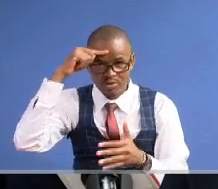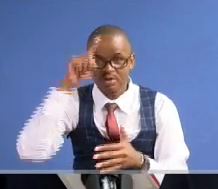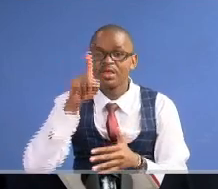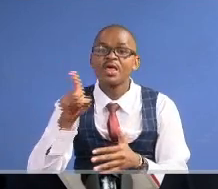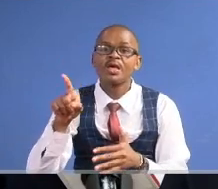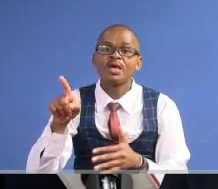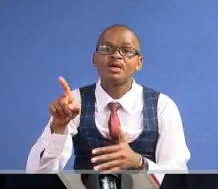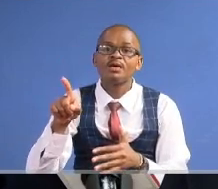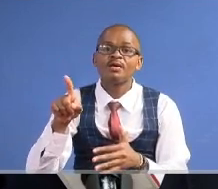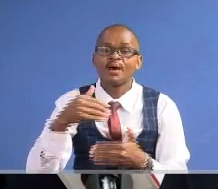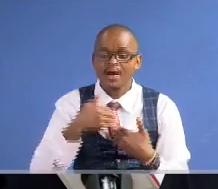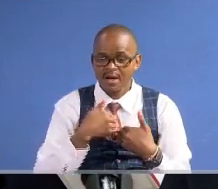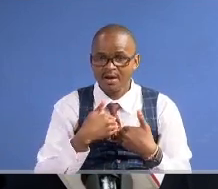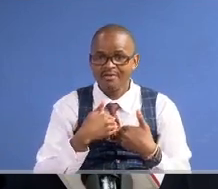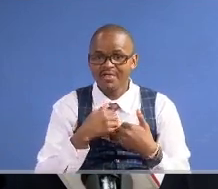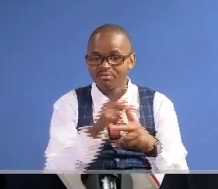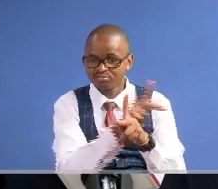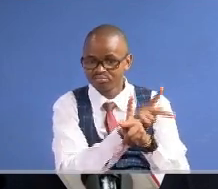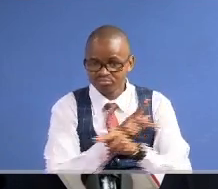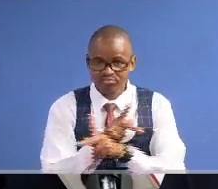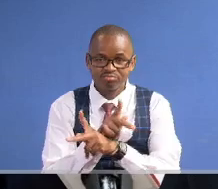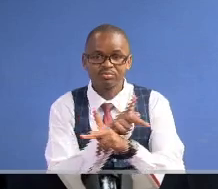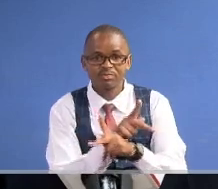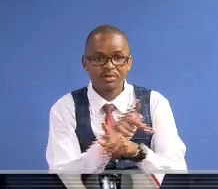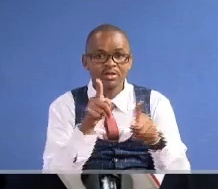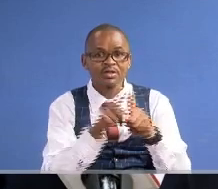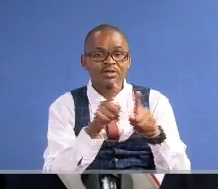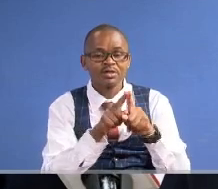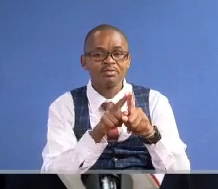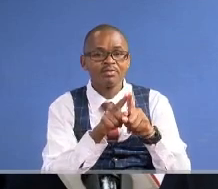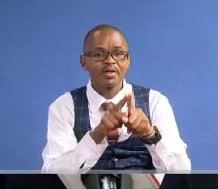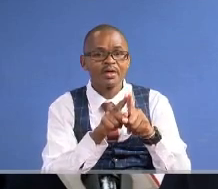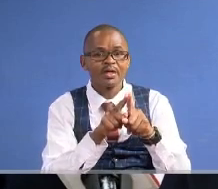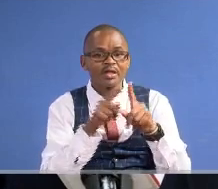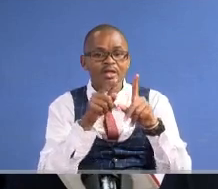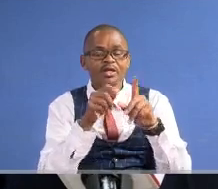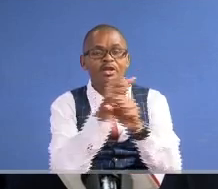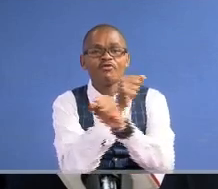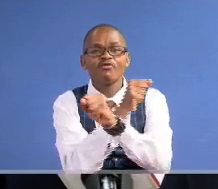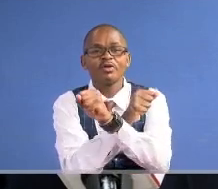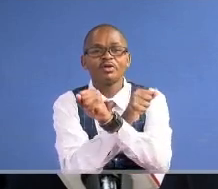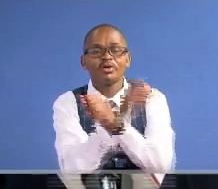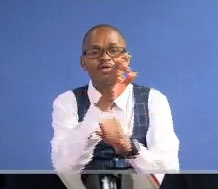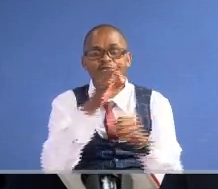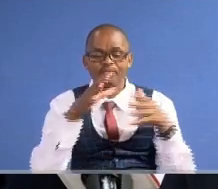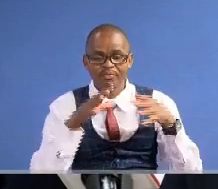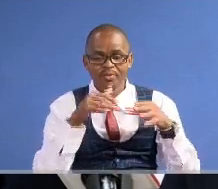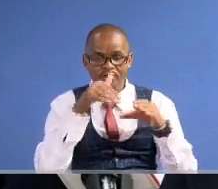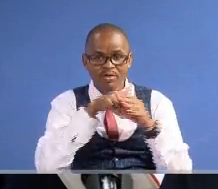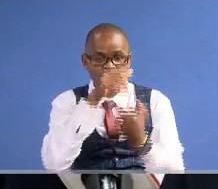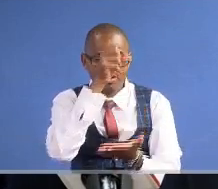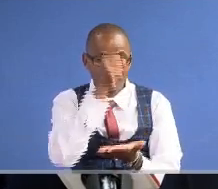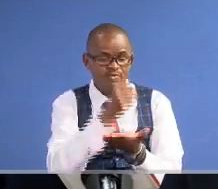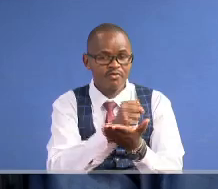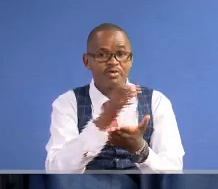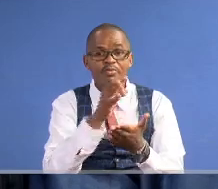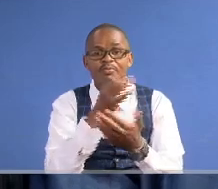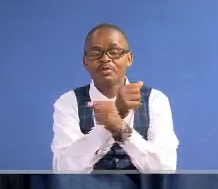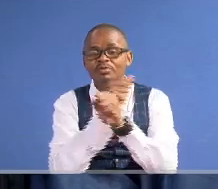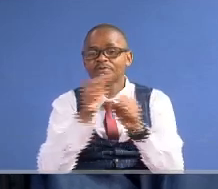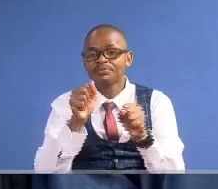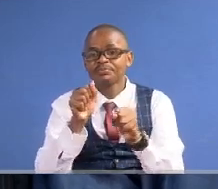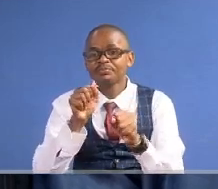they have the protection and the patronage of people in the office of the president.